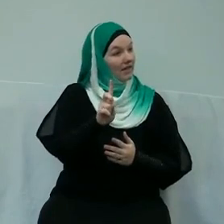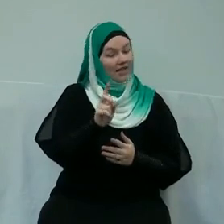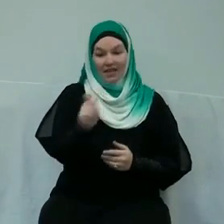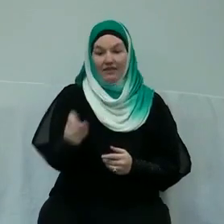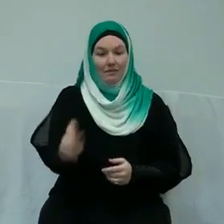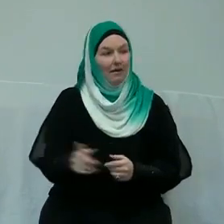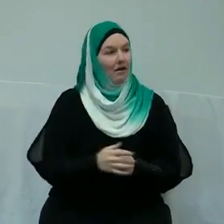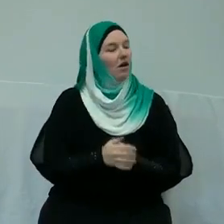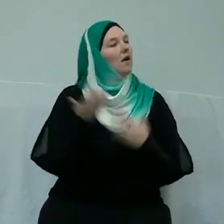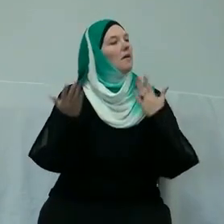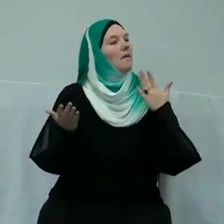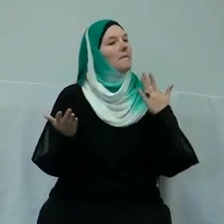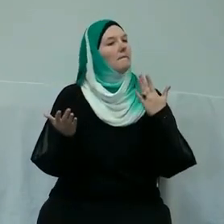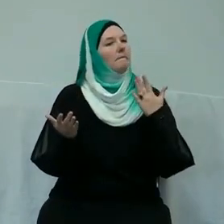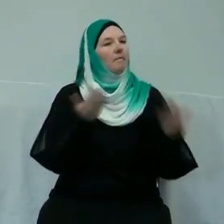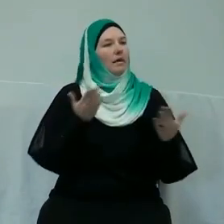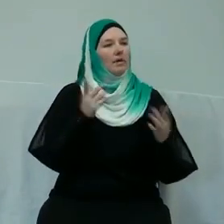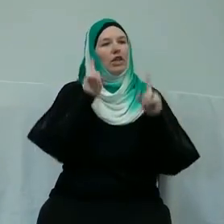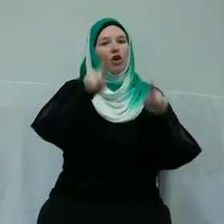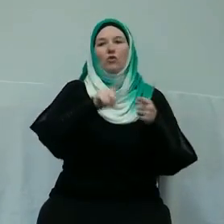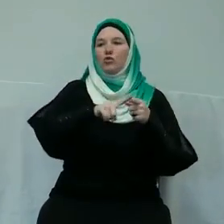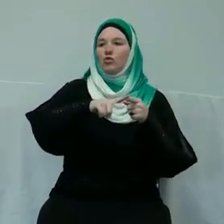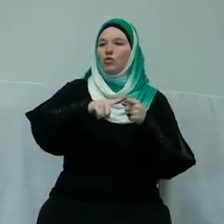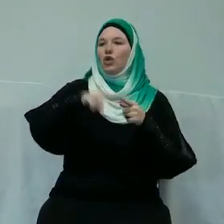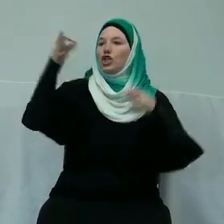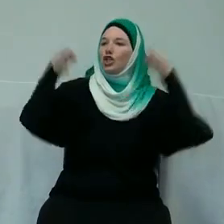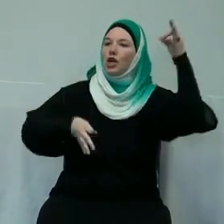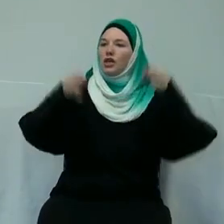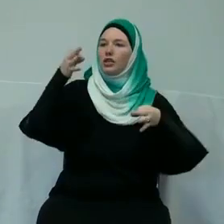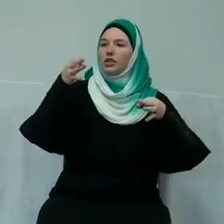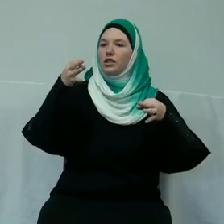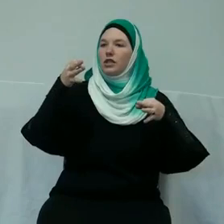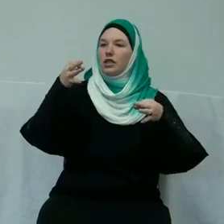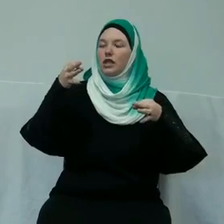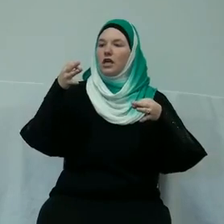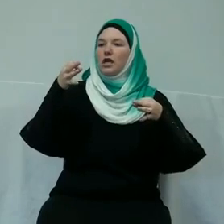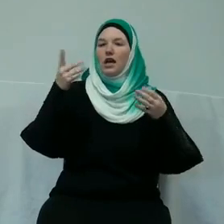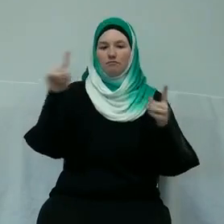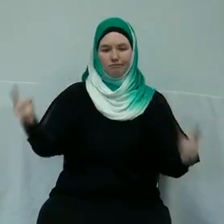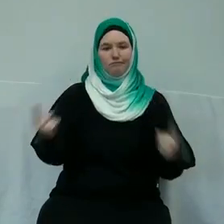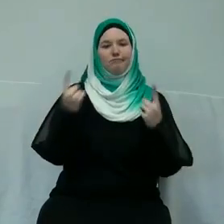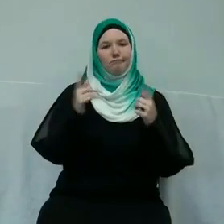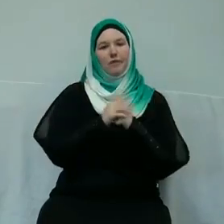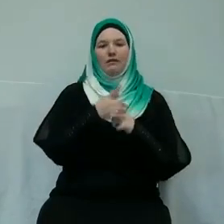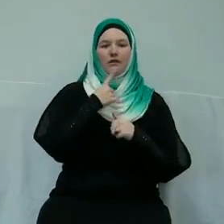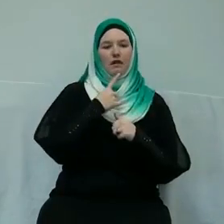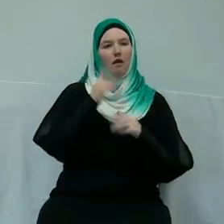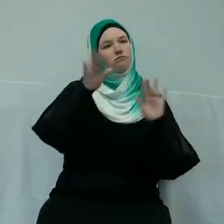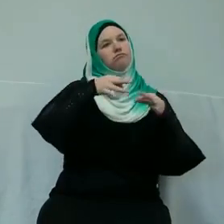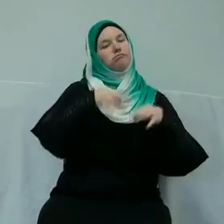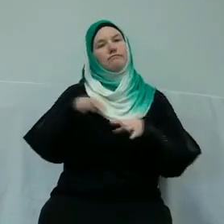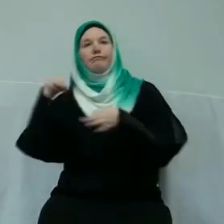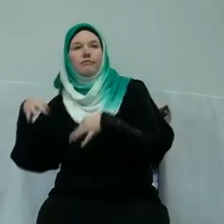between them, and they only hope that he gives them the maximum, not the right. The